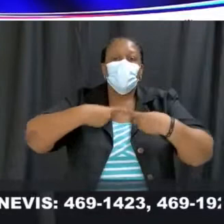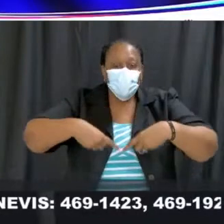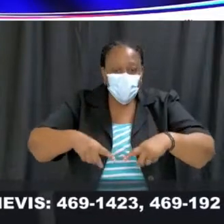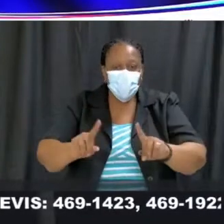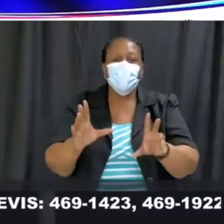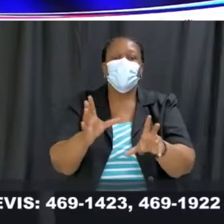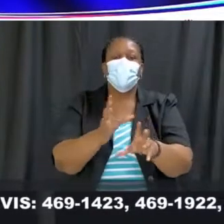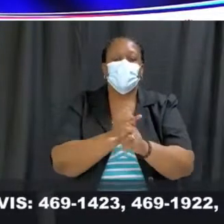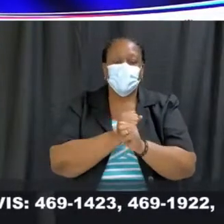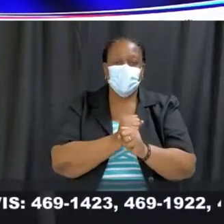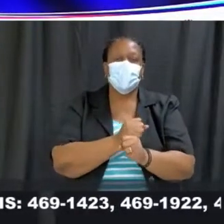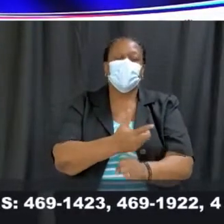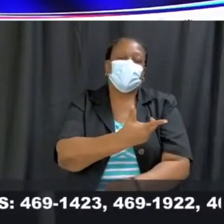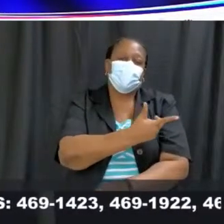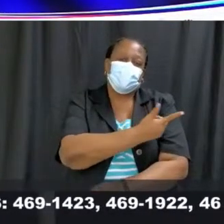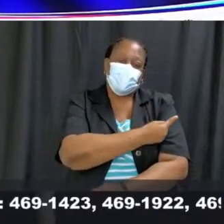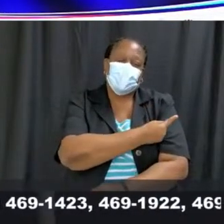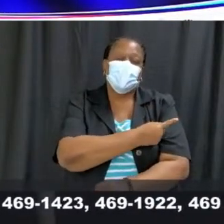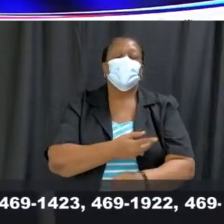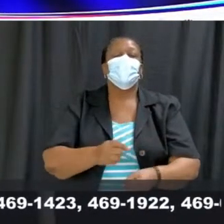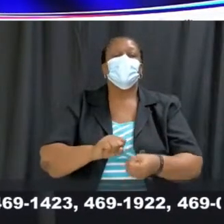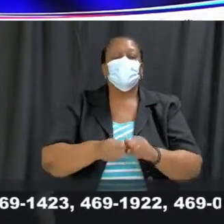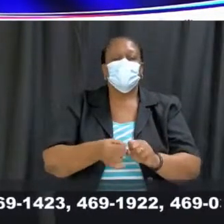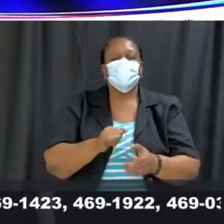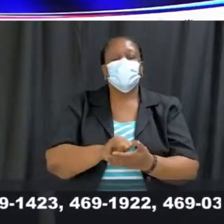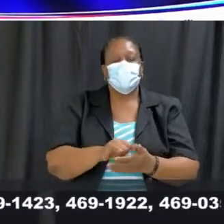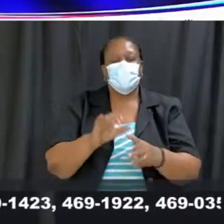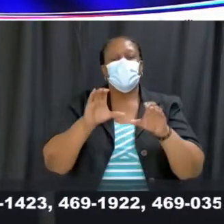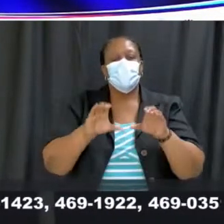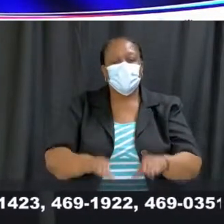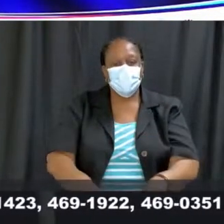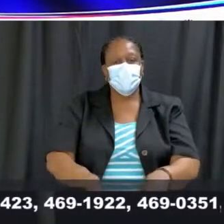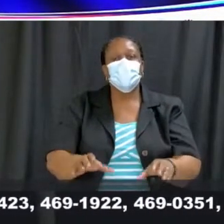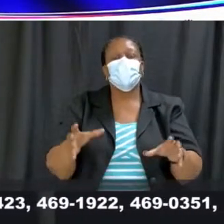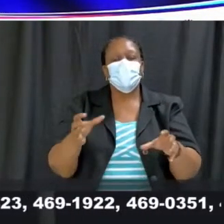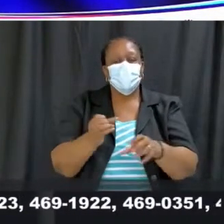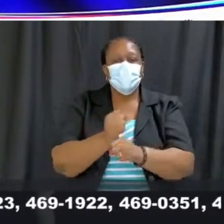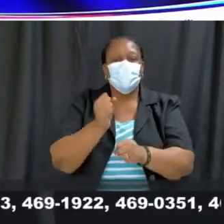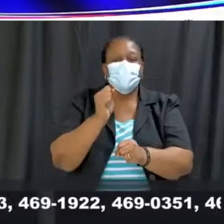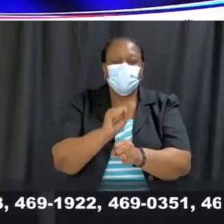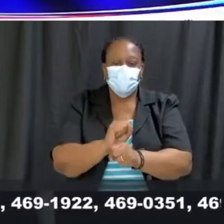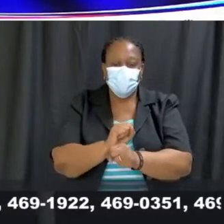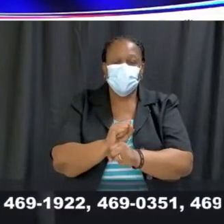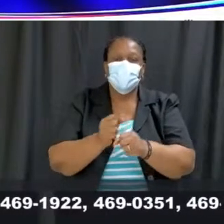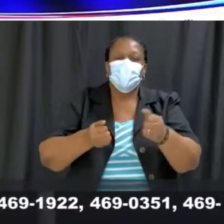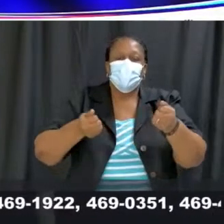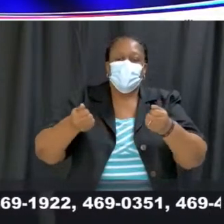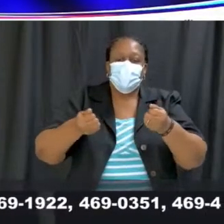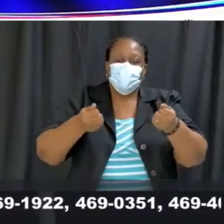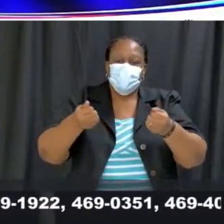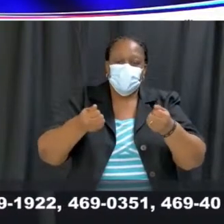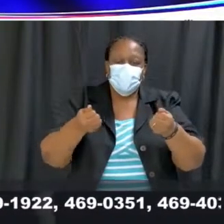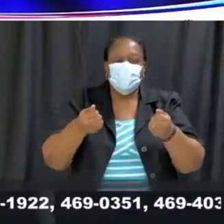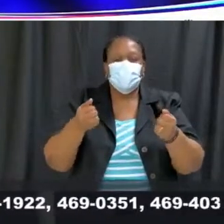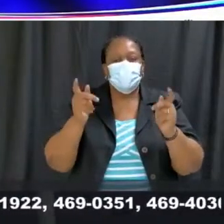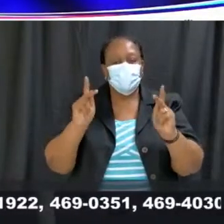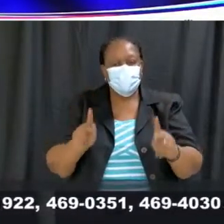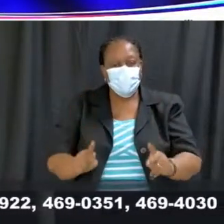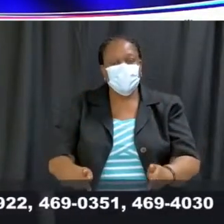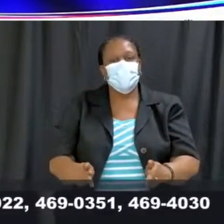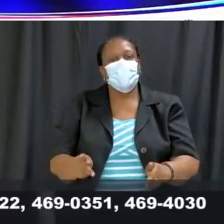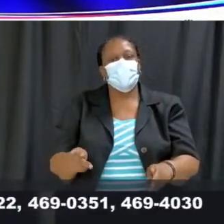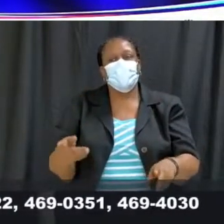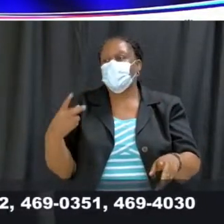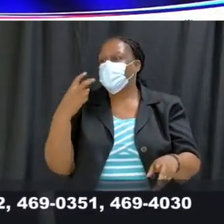with the Pfizer being rolled out. Make your appointment, go and get vaccinated, be a part of the